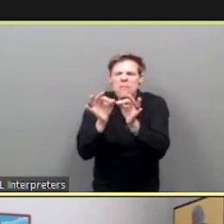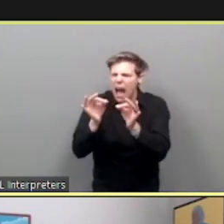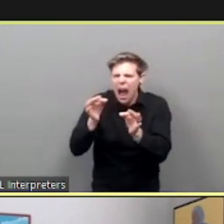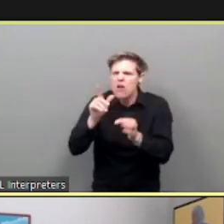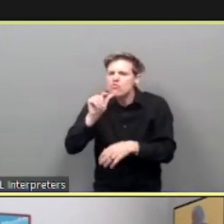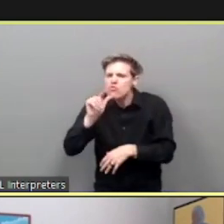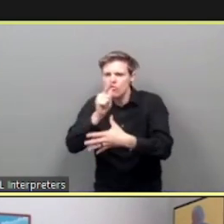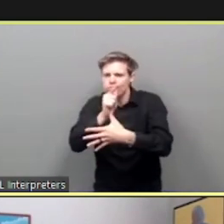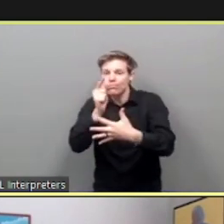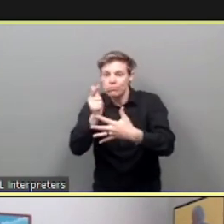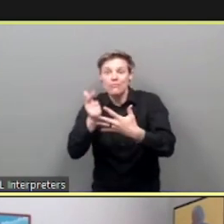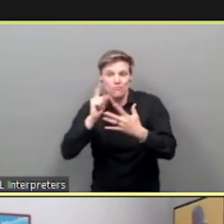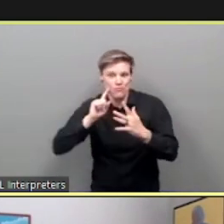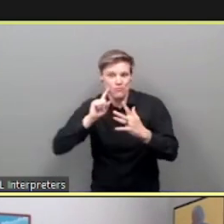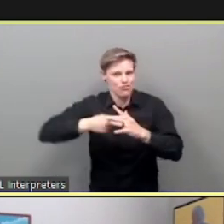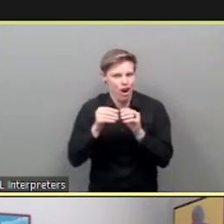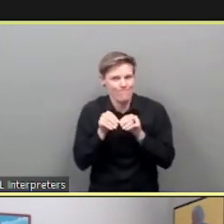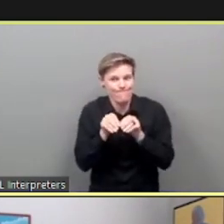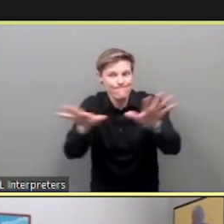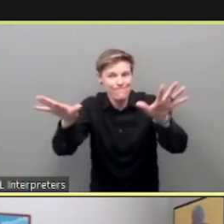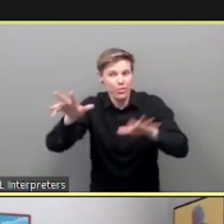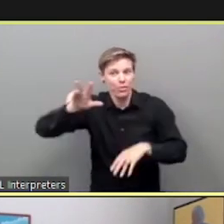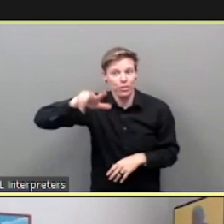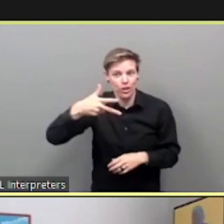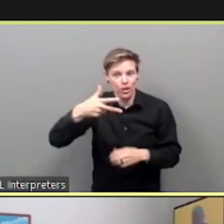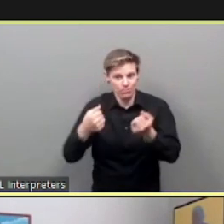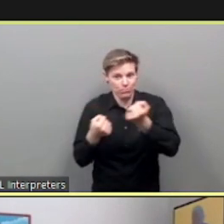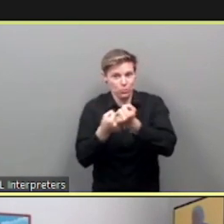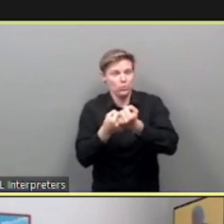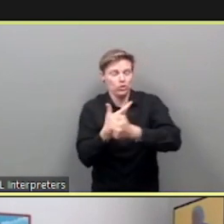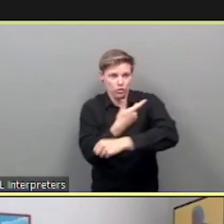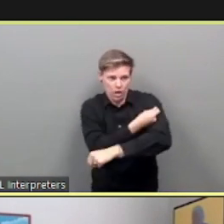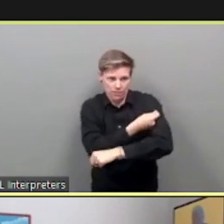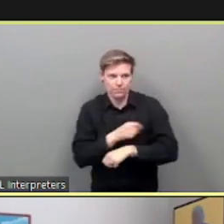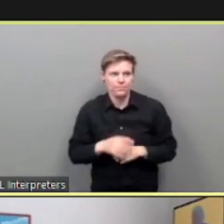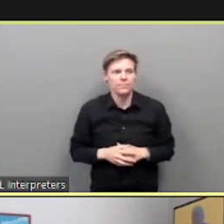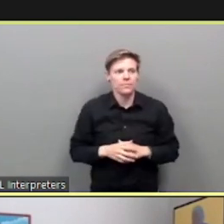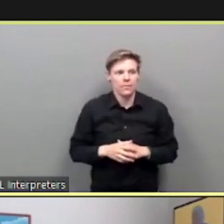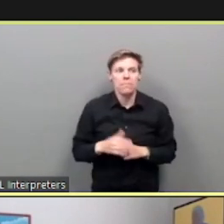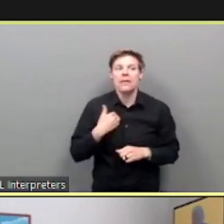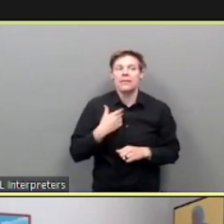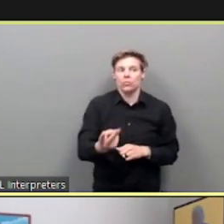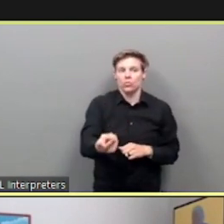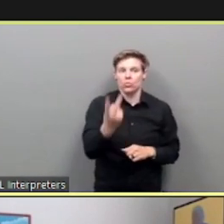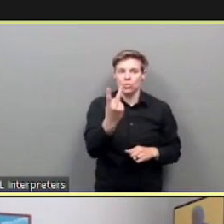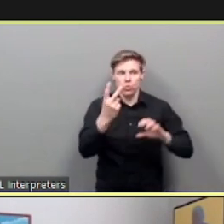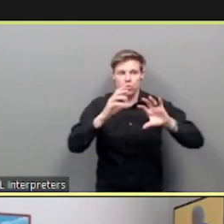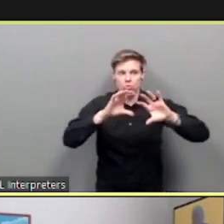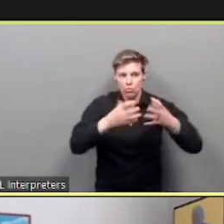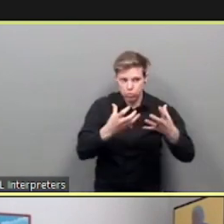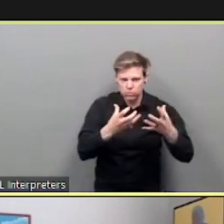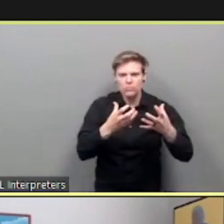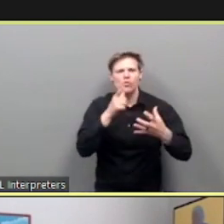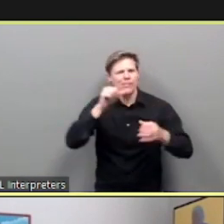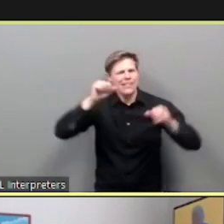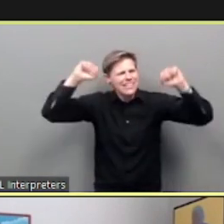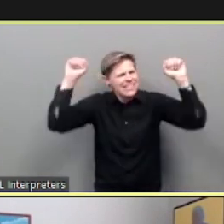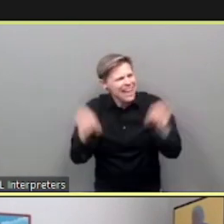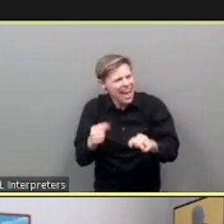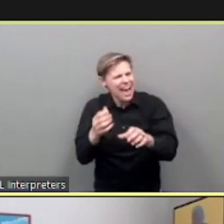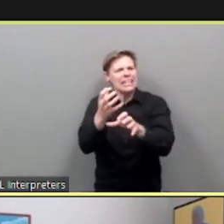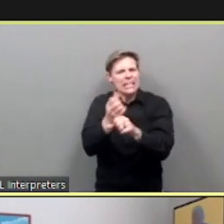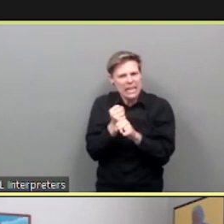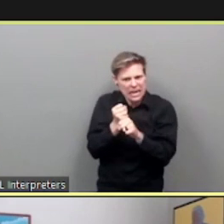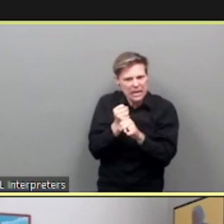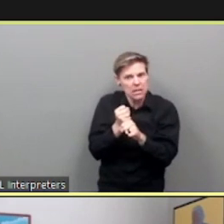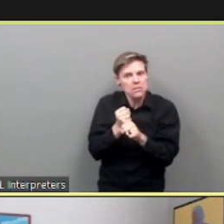So what we did was kind of divide it up into two groups. Eligible groups who should get the vaccine. So we show it